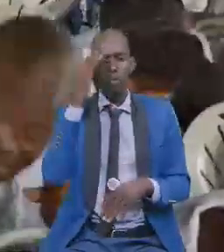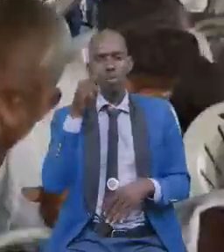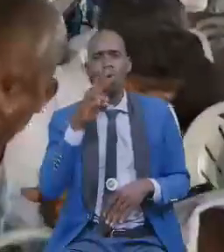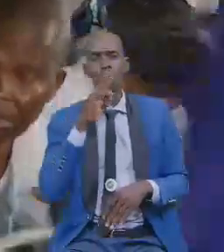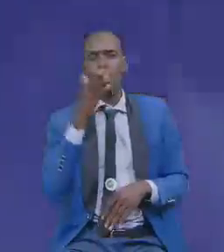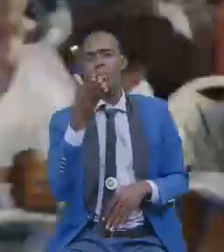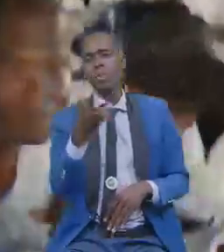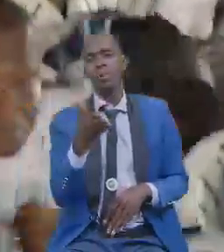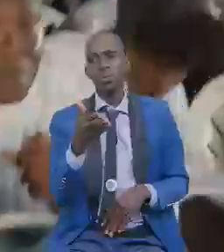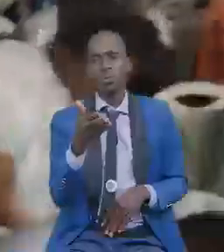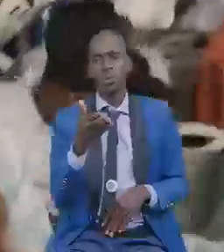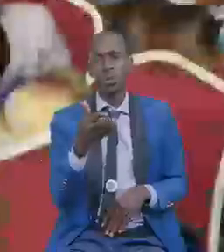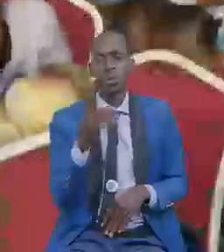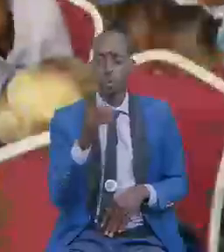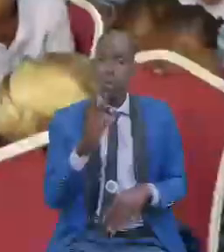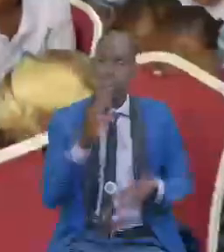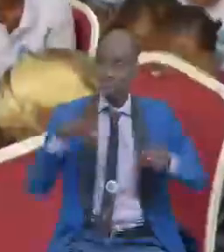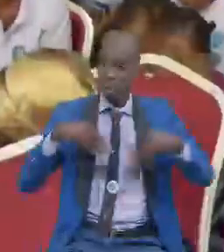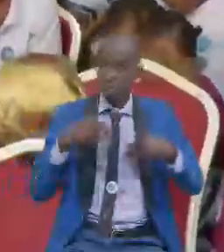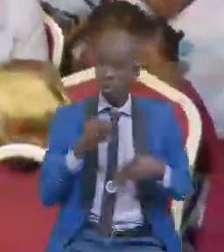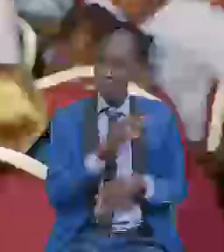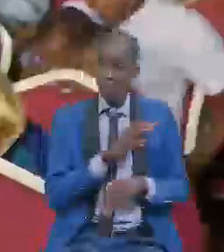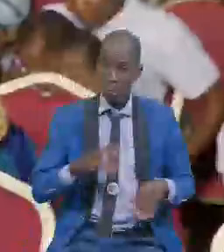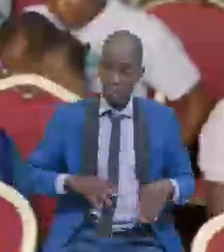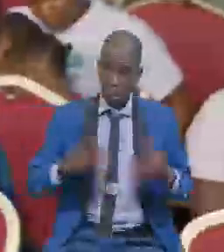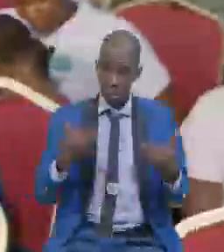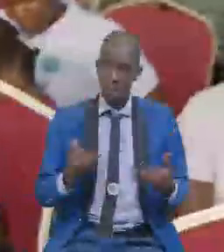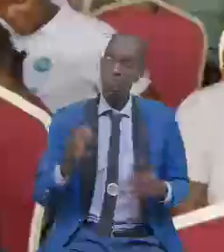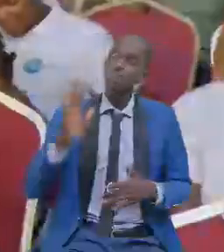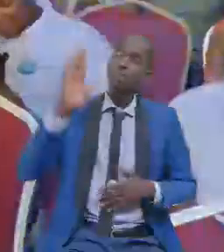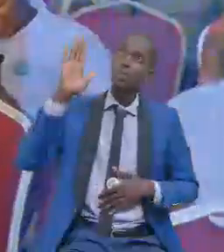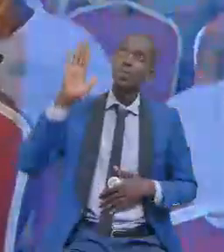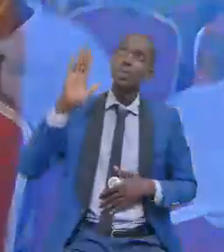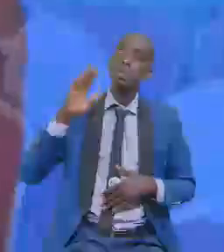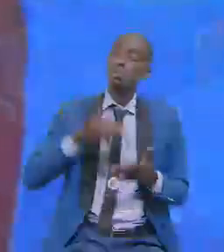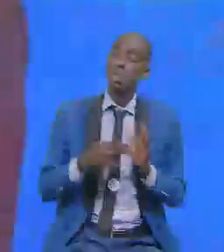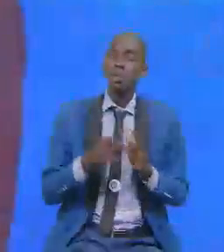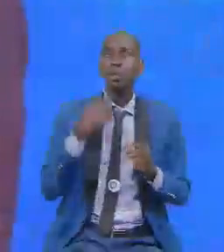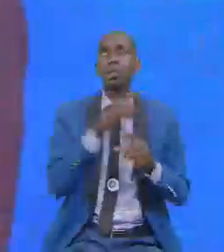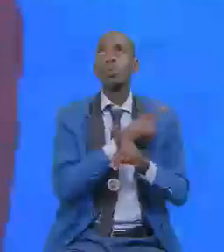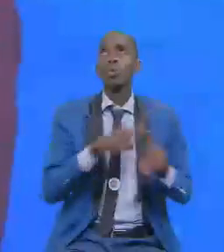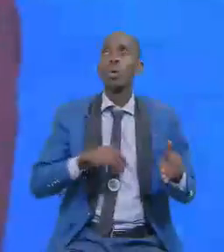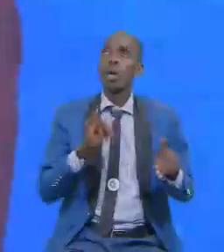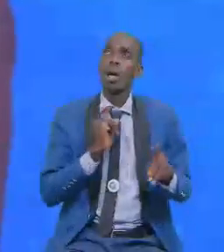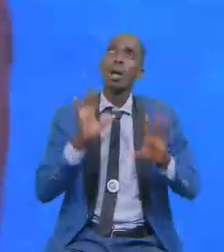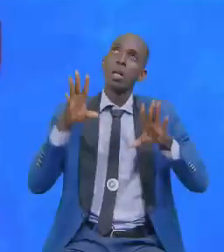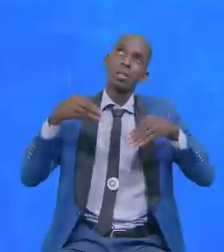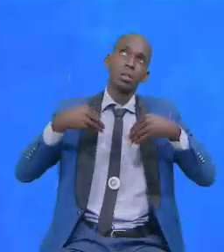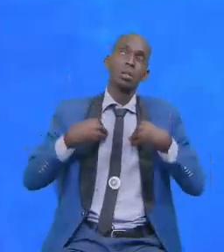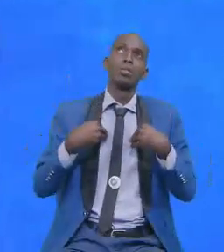God bless you. There, raise up that hand. And say, Lord, I accept. Lord, I